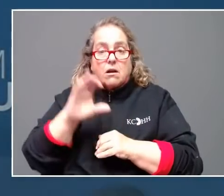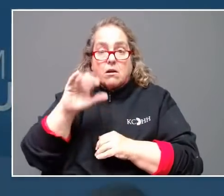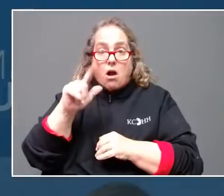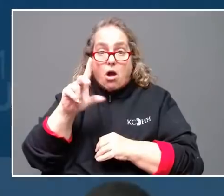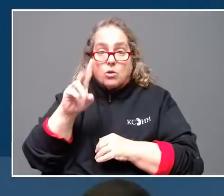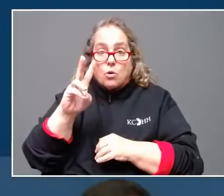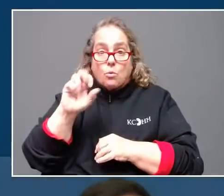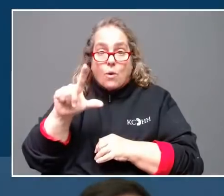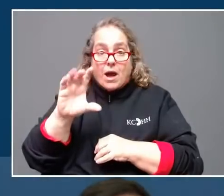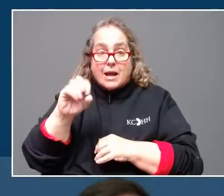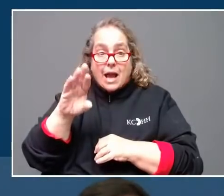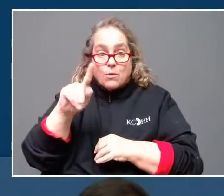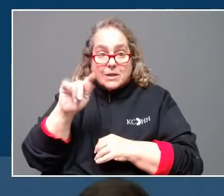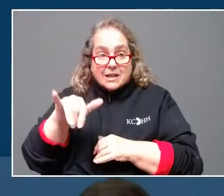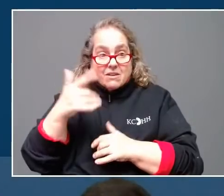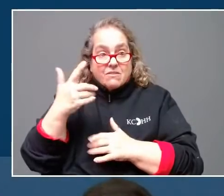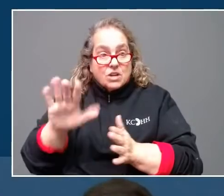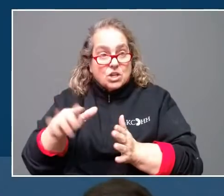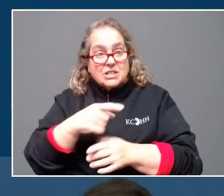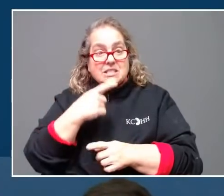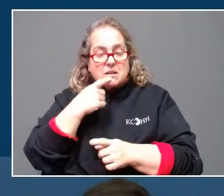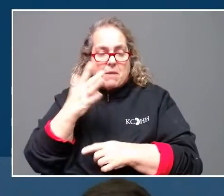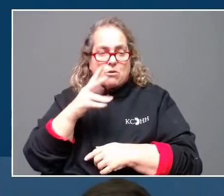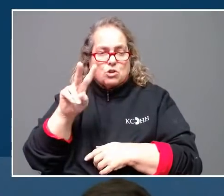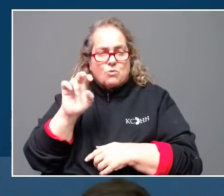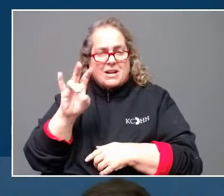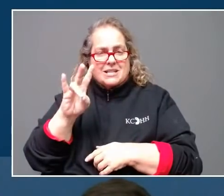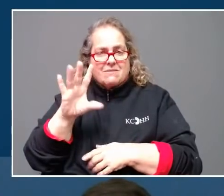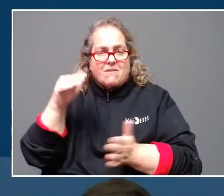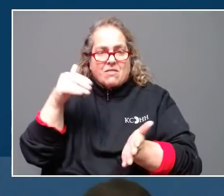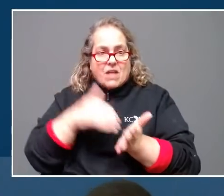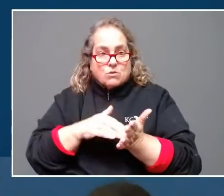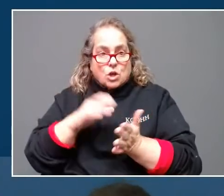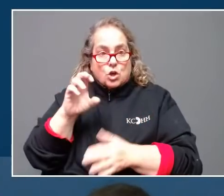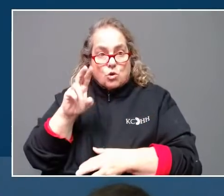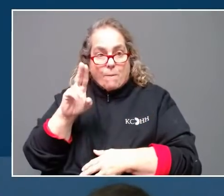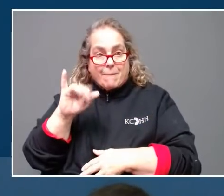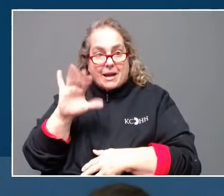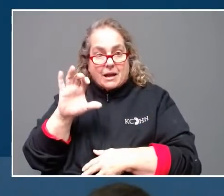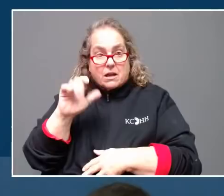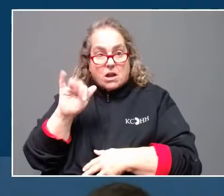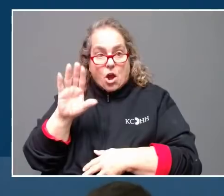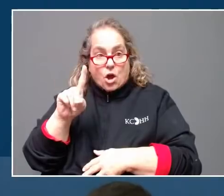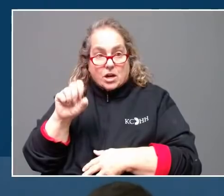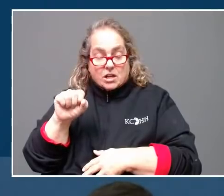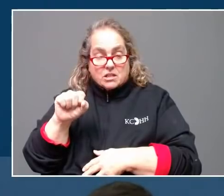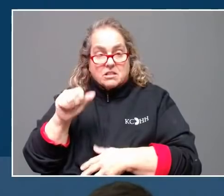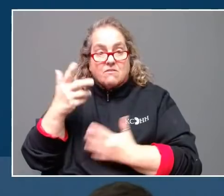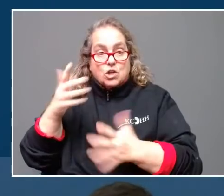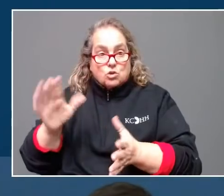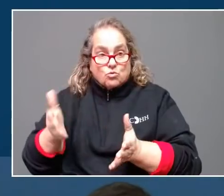estimates 275,000 cubic yards of debris,